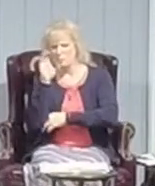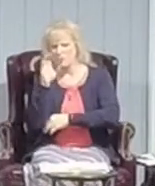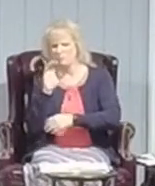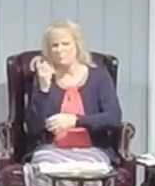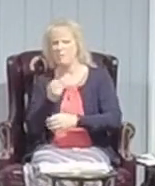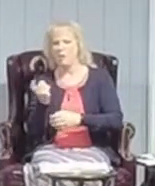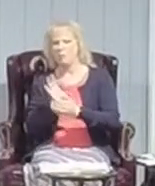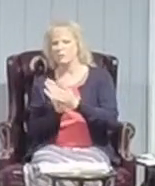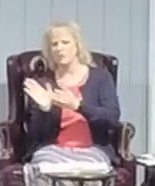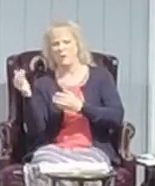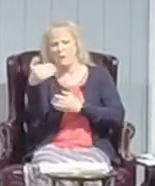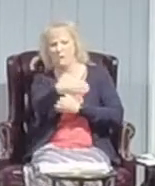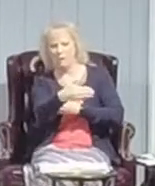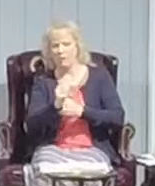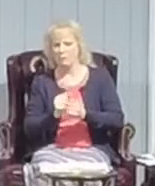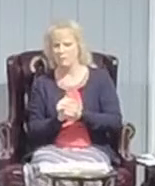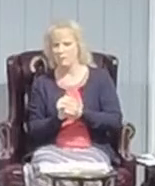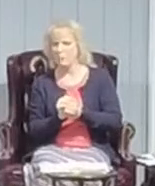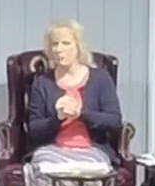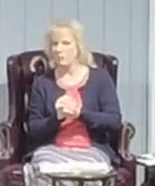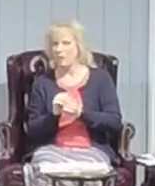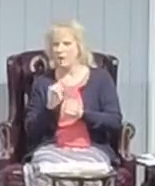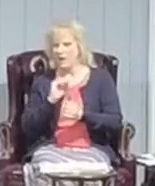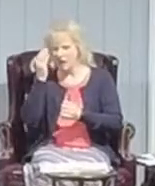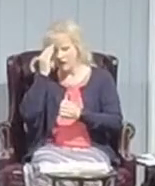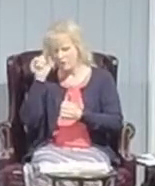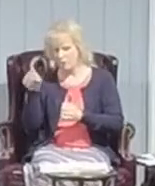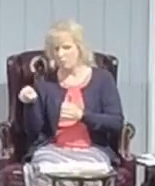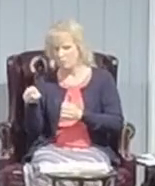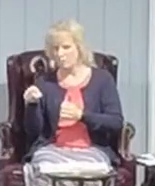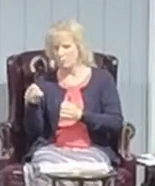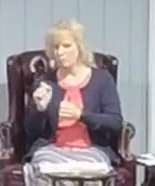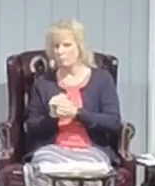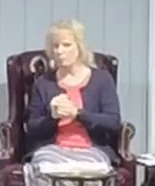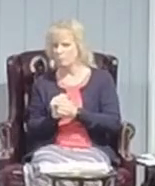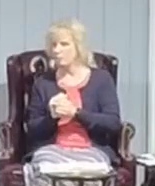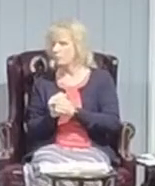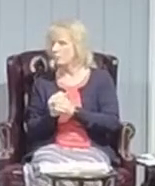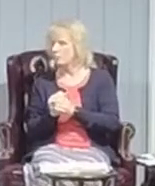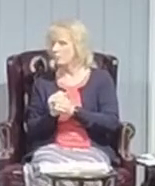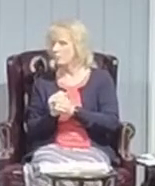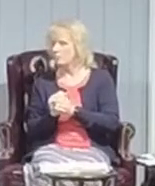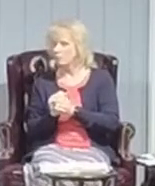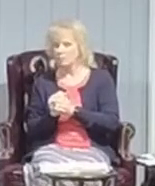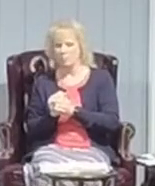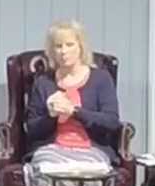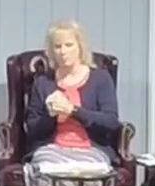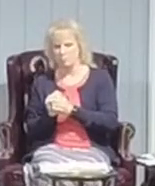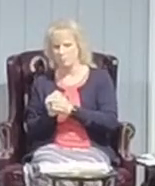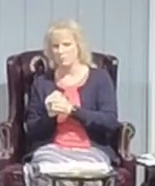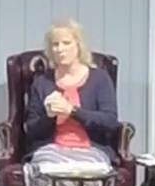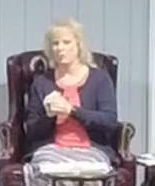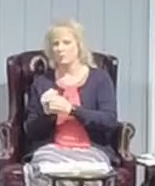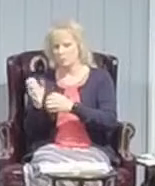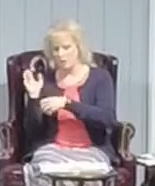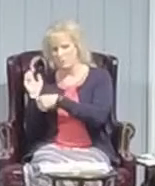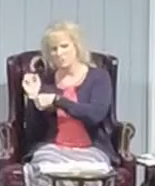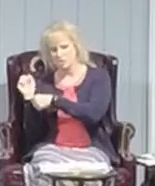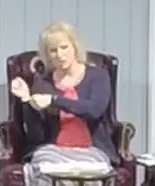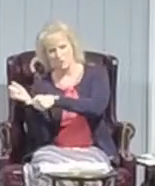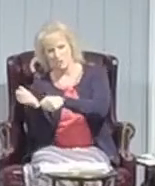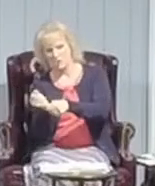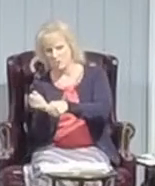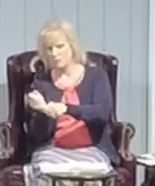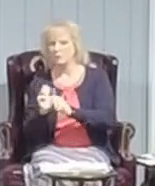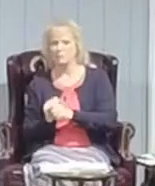curveball. And you know what? I know you know how to hit a curveball. Don't overswing. Just hit that ball